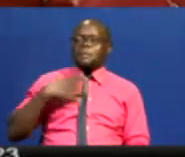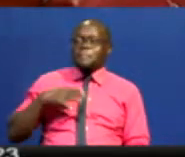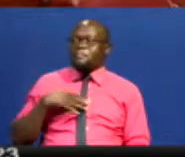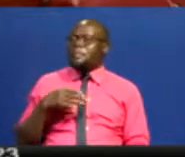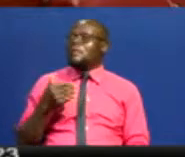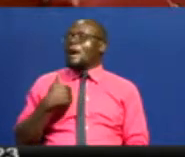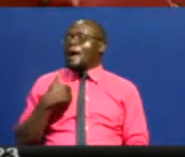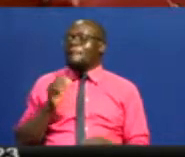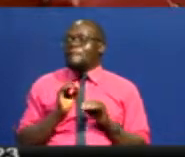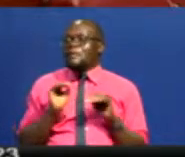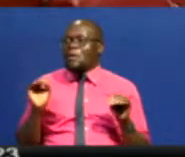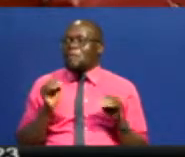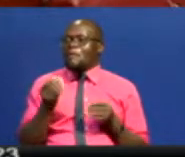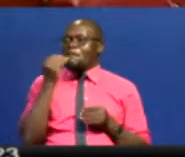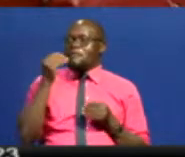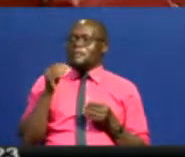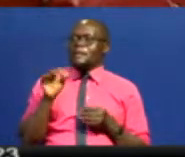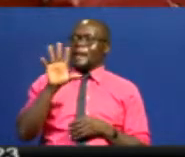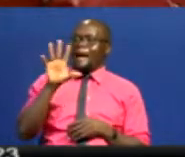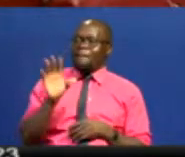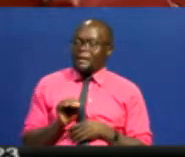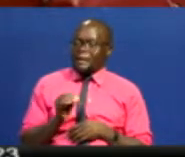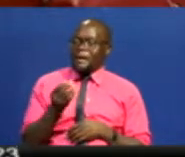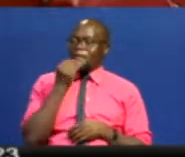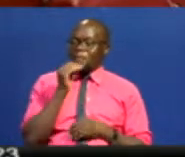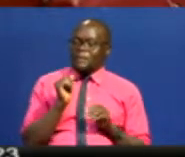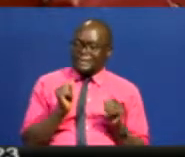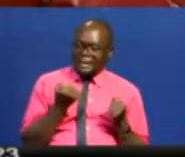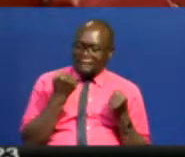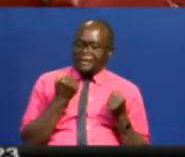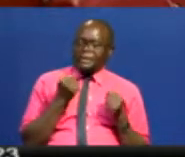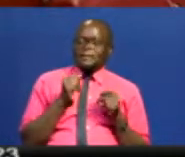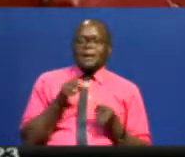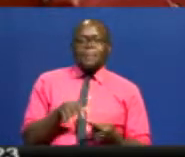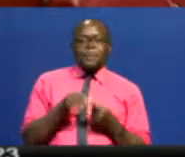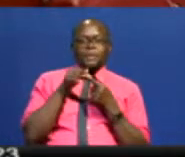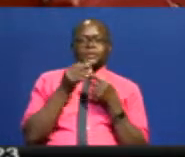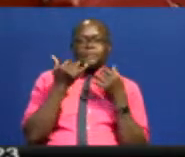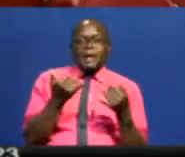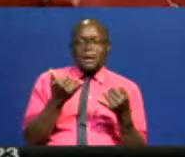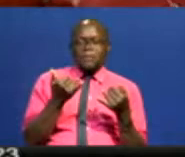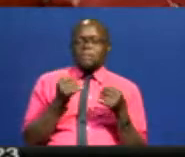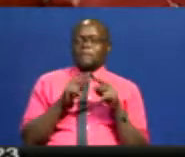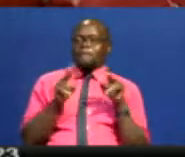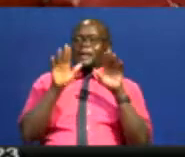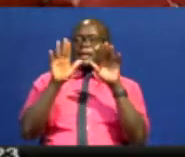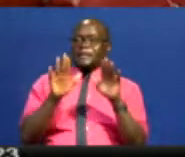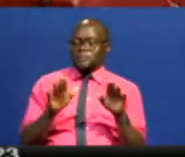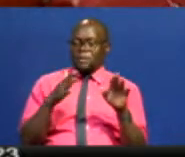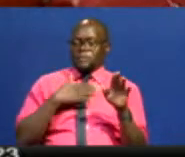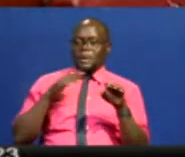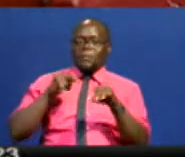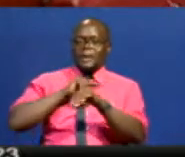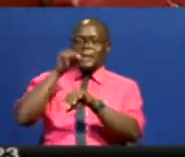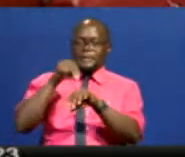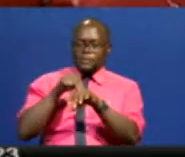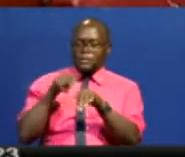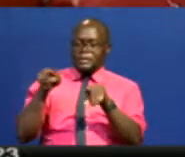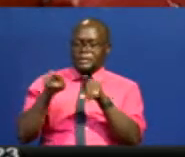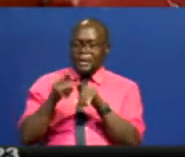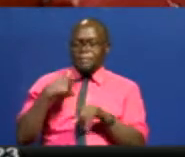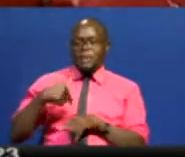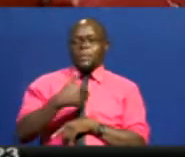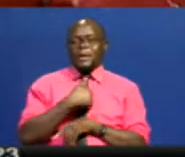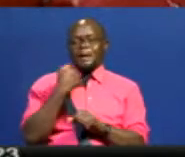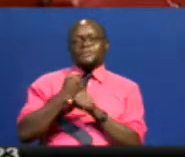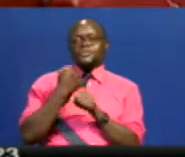people in Africa. So food security is a priority. It's critical to our nation, and we have to